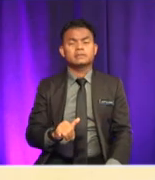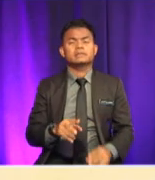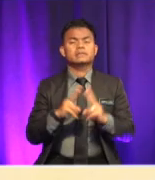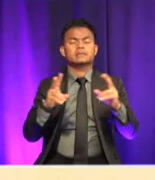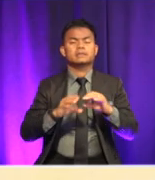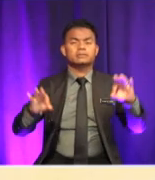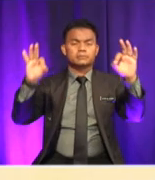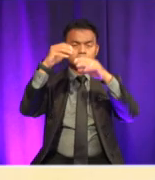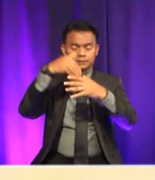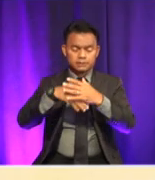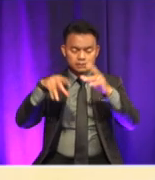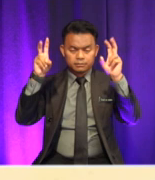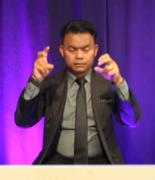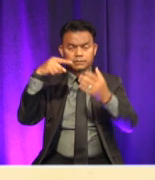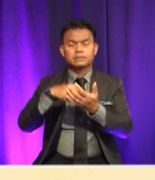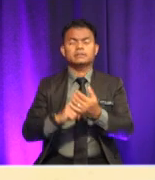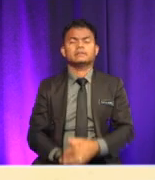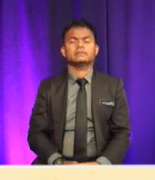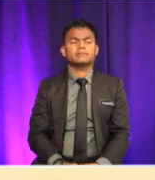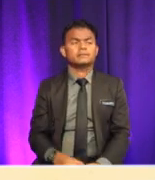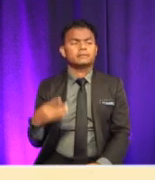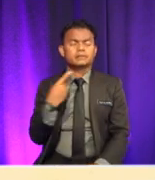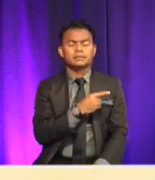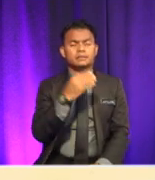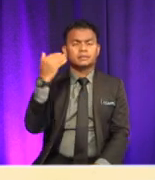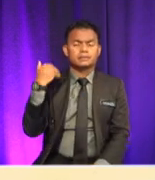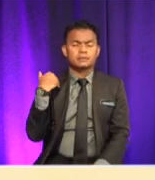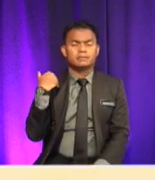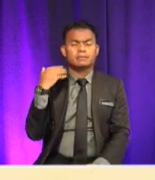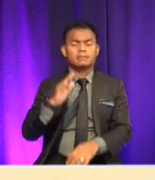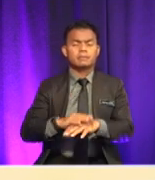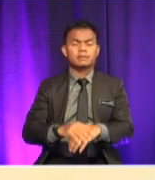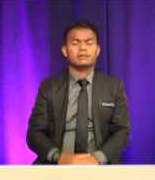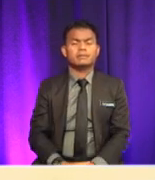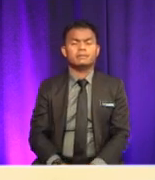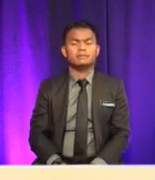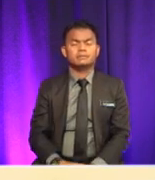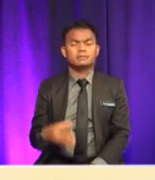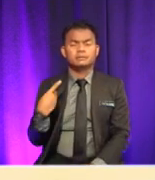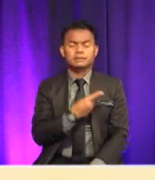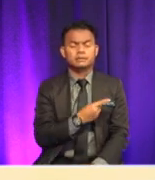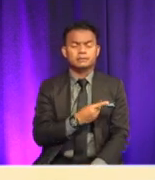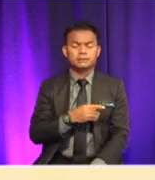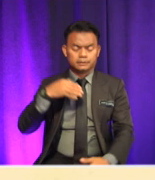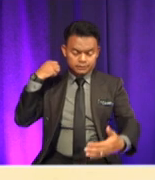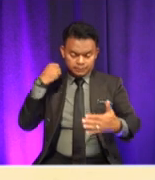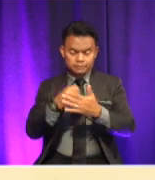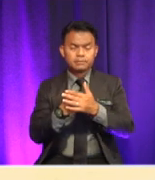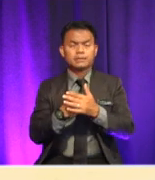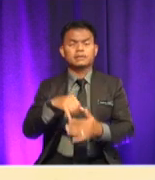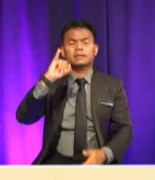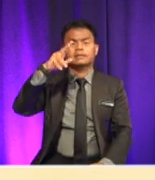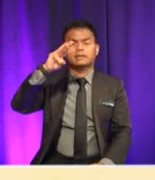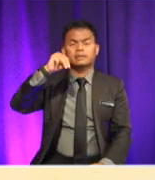it contribute? Then you have impactful. How does this passage impact the character or